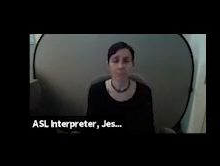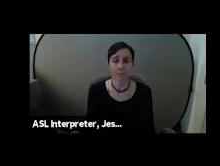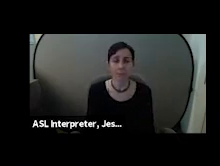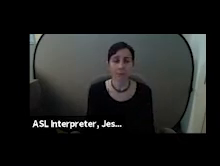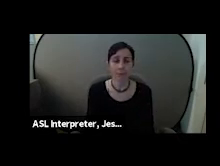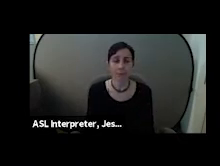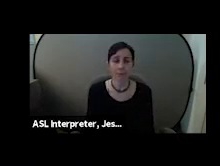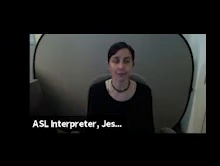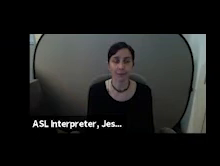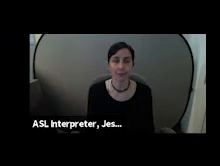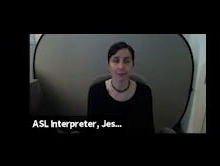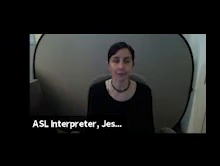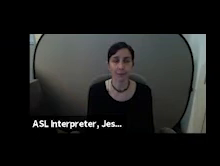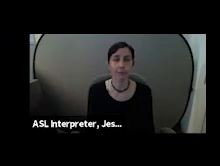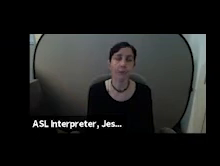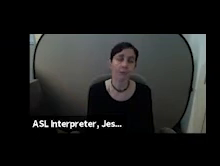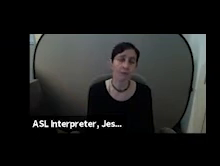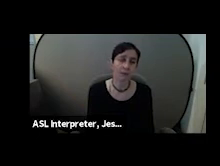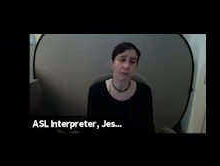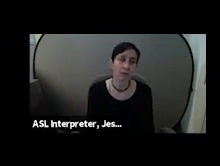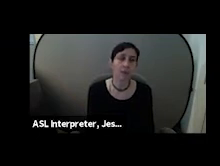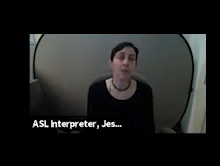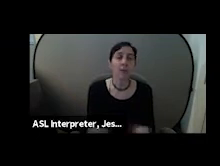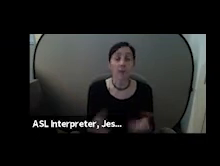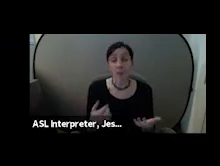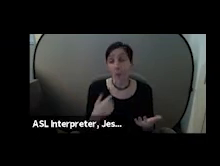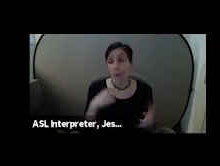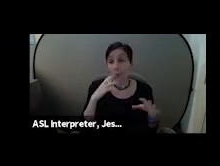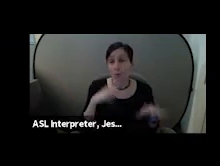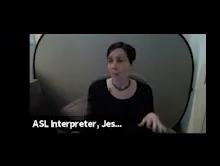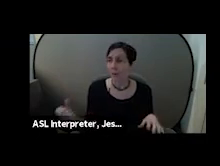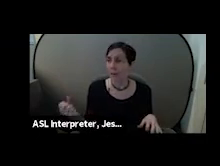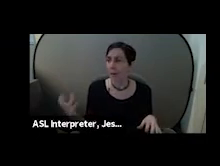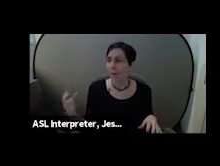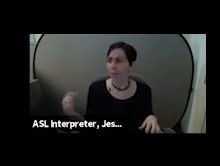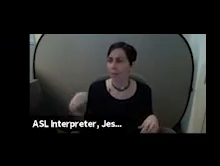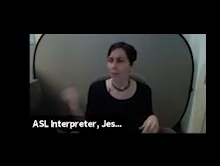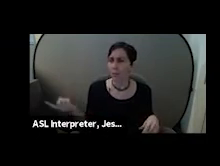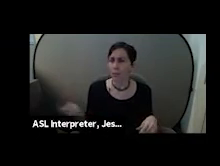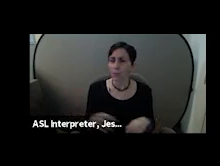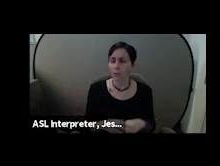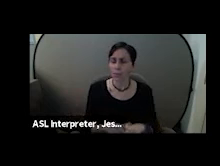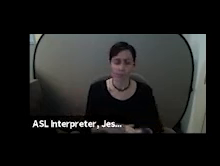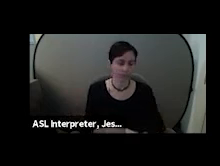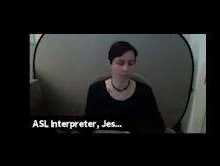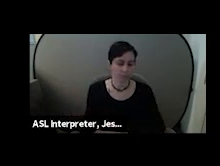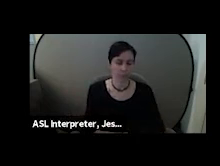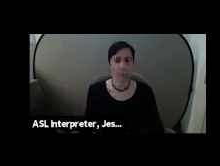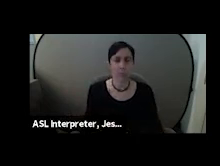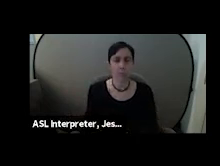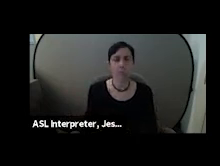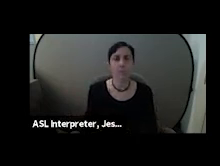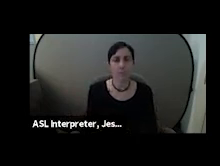Yeah, so it was pretty appalling, but yeah, even in places that are dedicated to